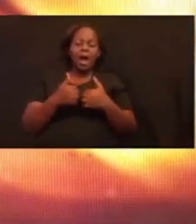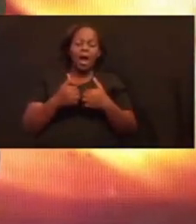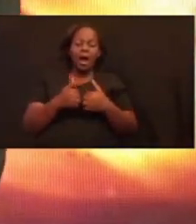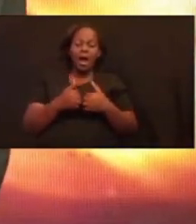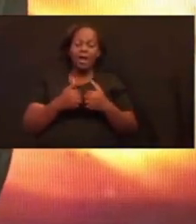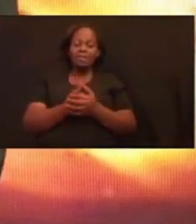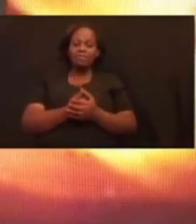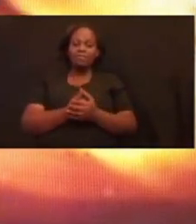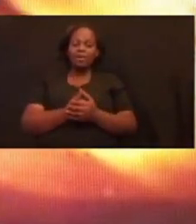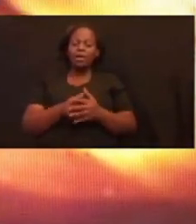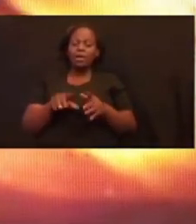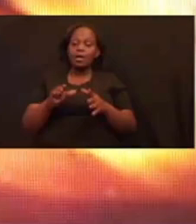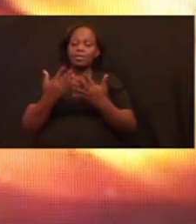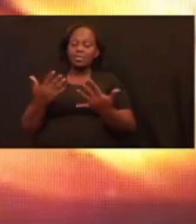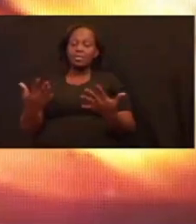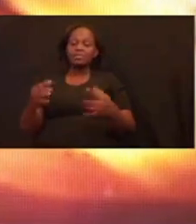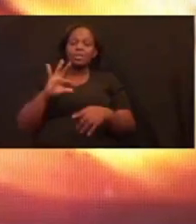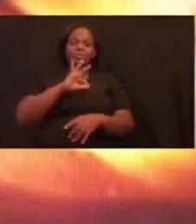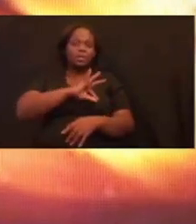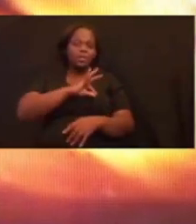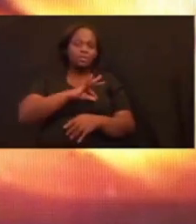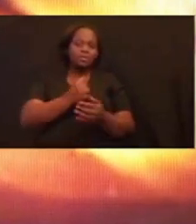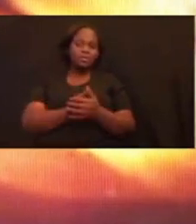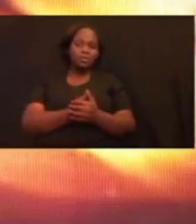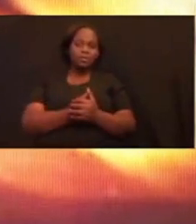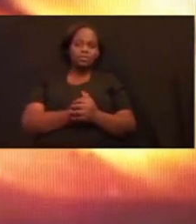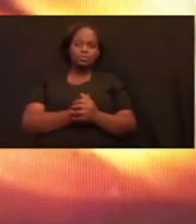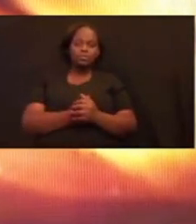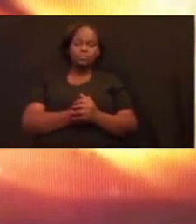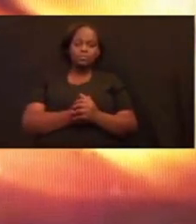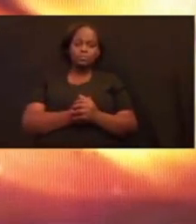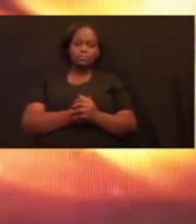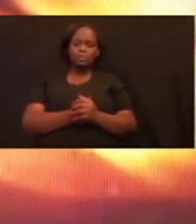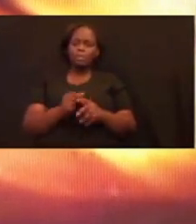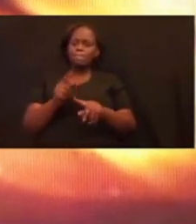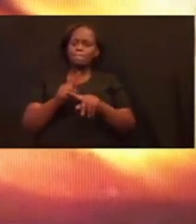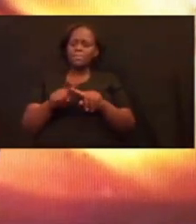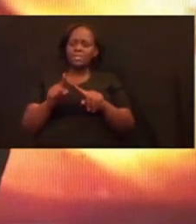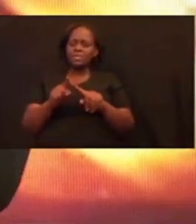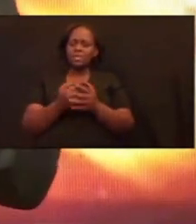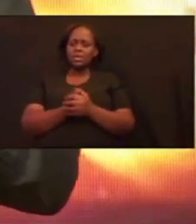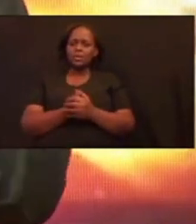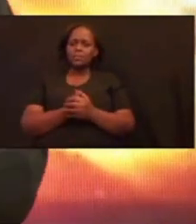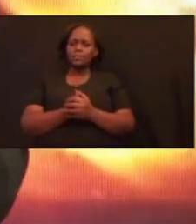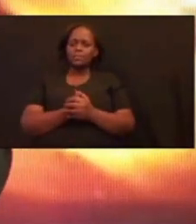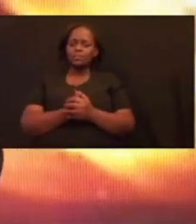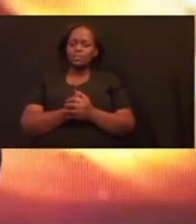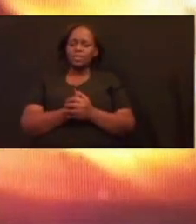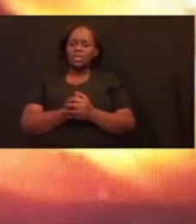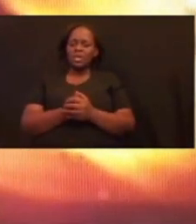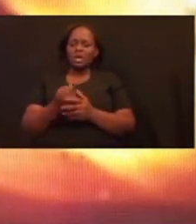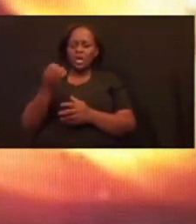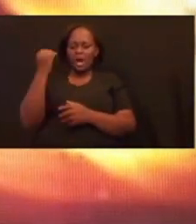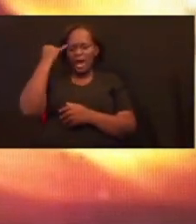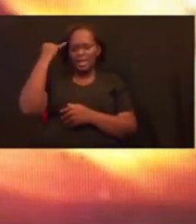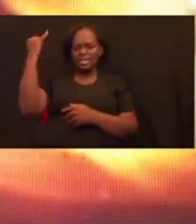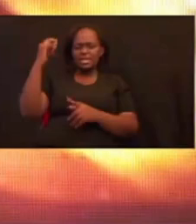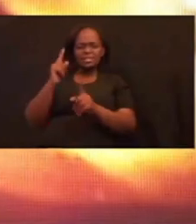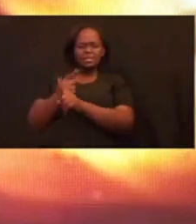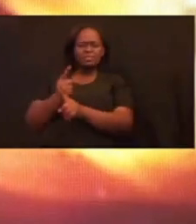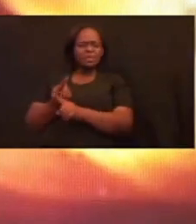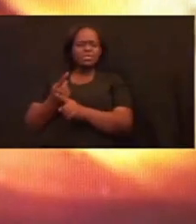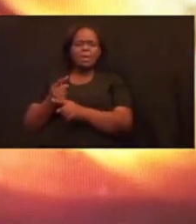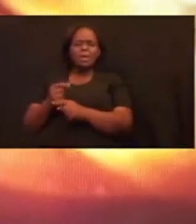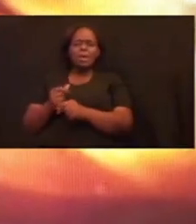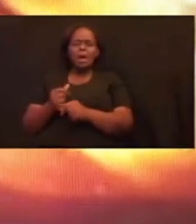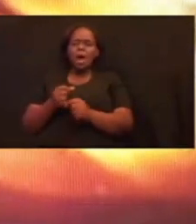far as the path earmarked for that individual is concerned, but may not be applicable to any other person. Are we